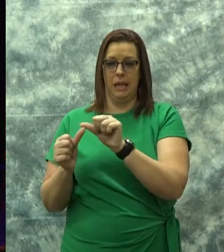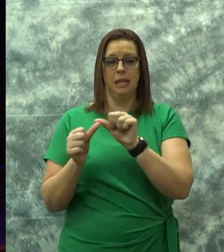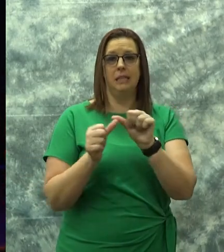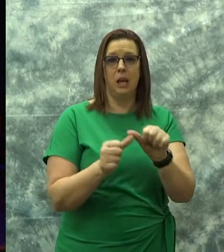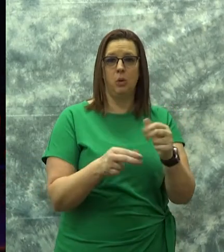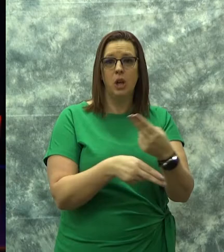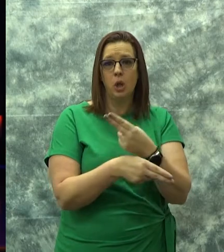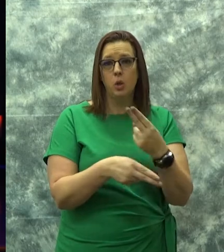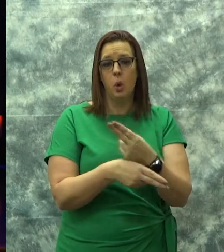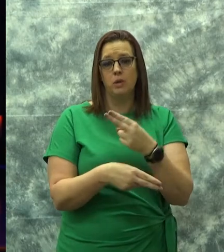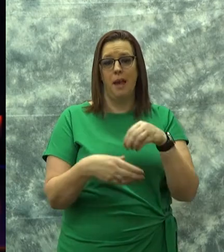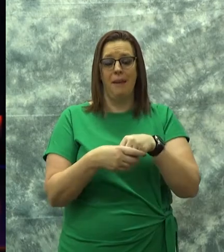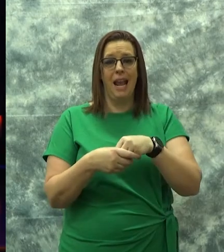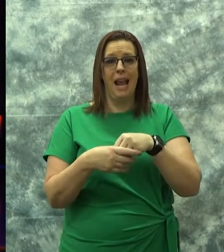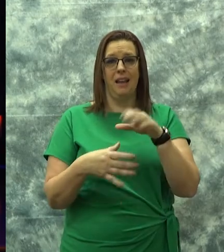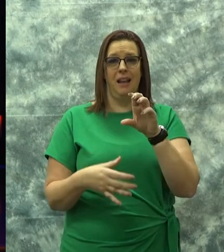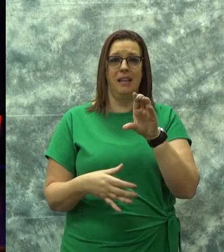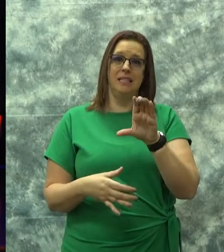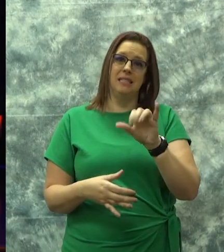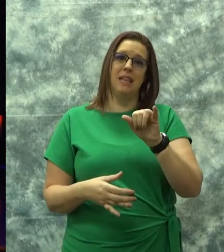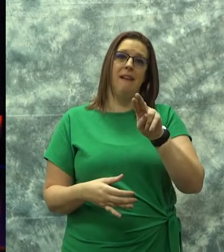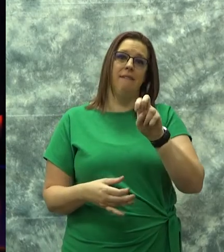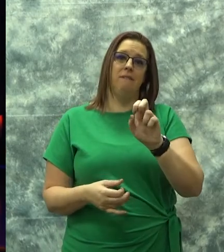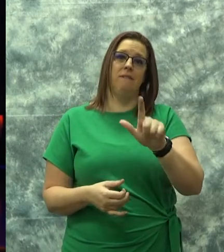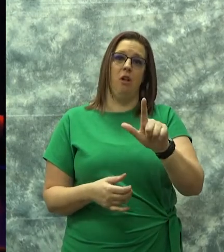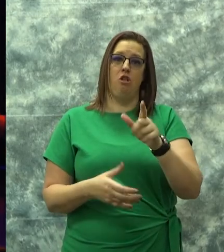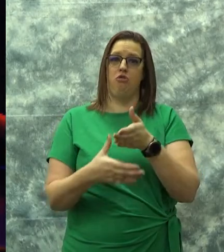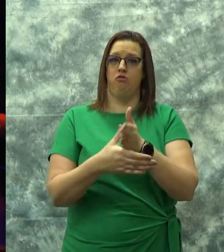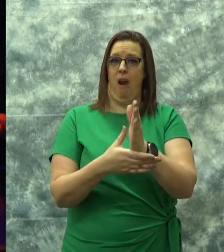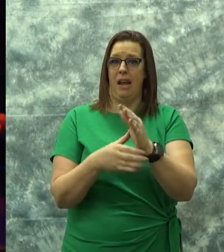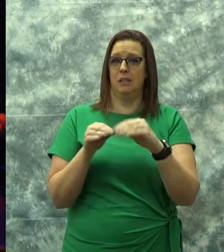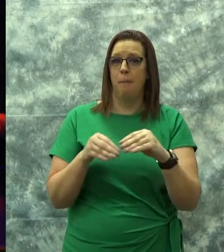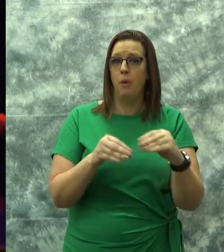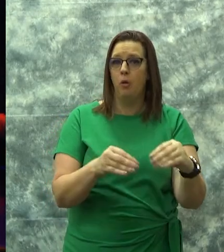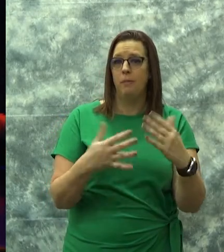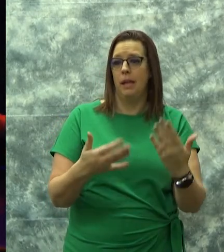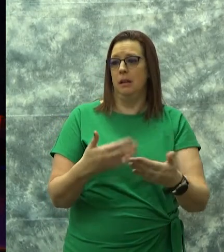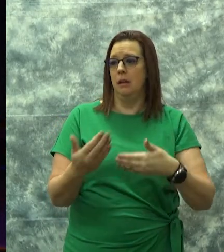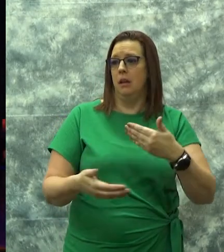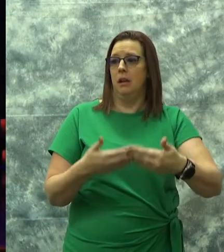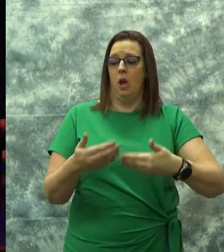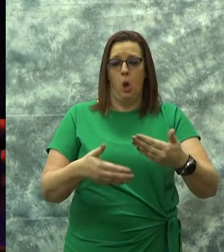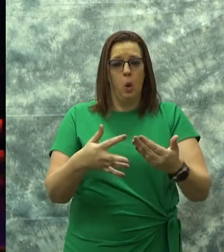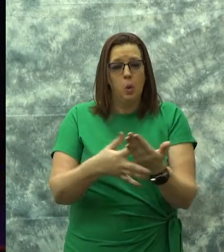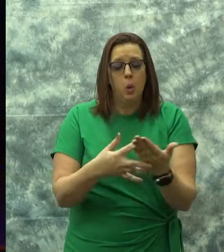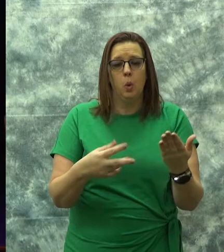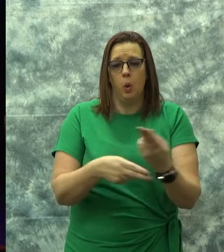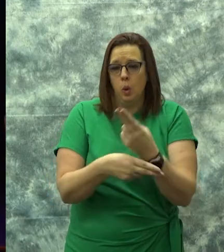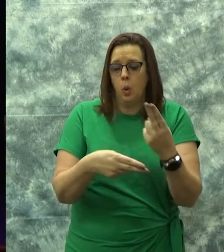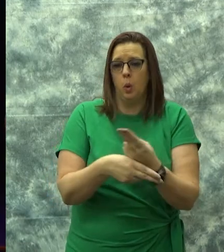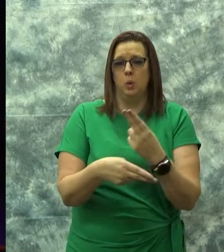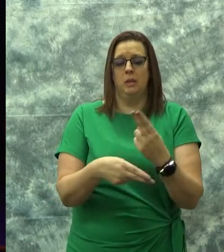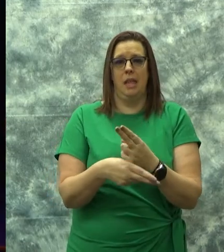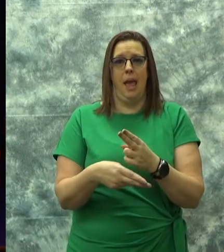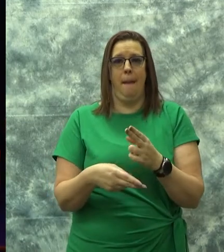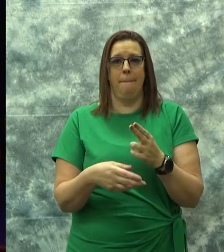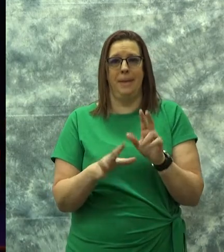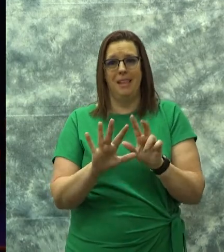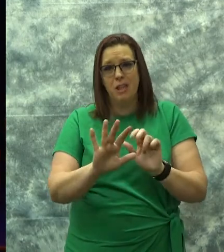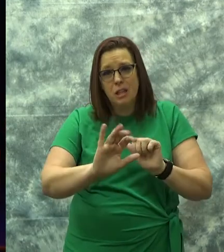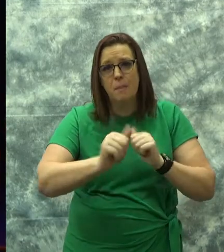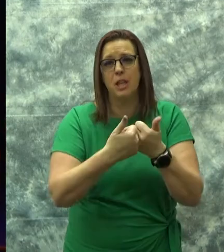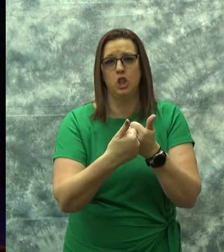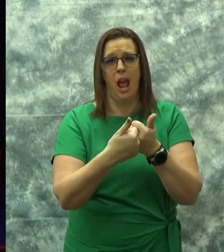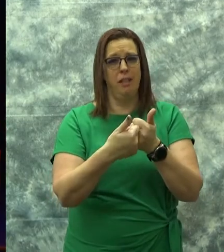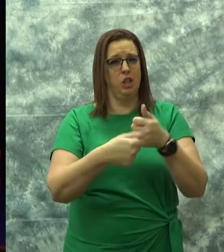civil rights movement, continuing to stand in the face of some of the most challenging situations during those times and some